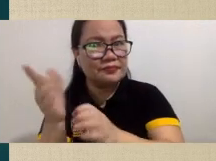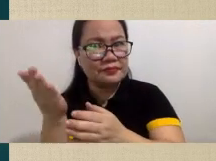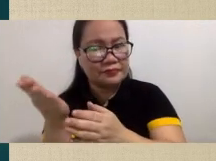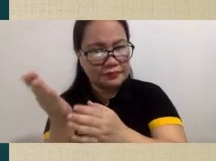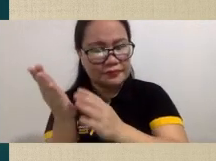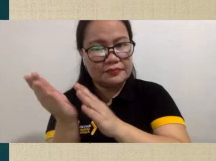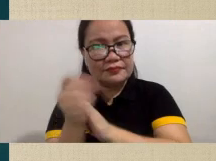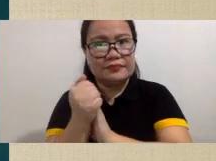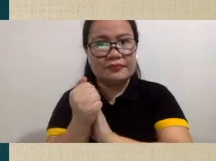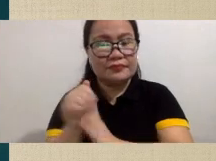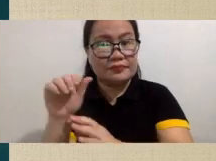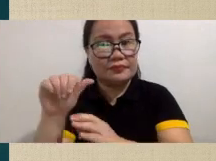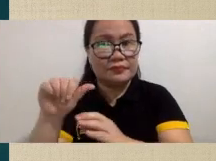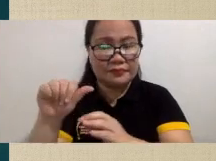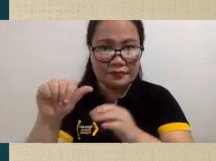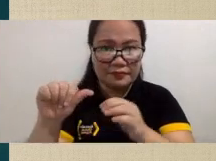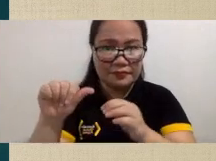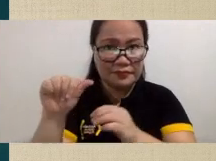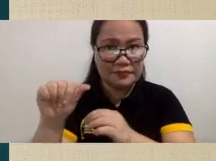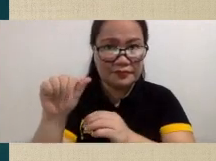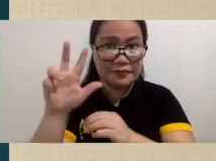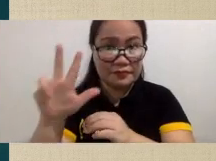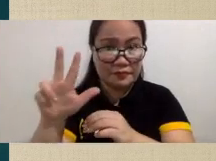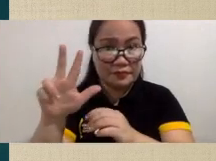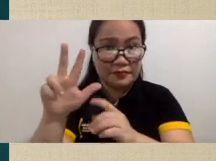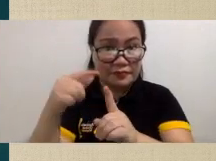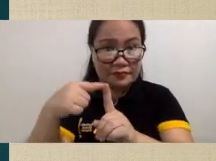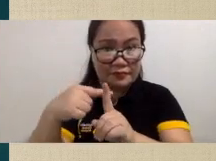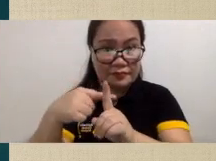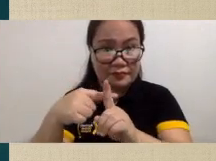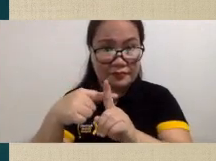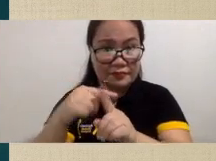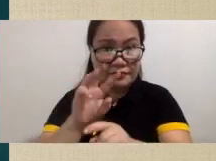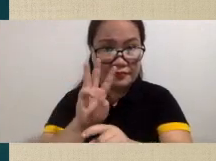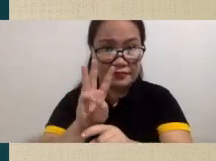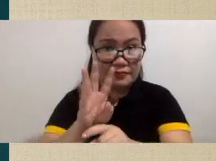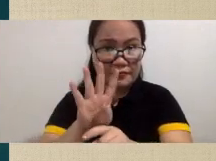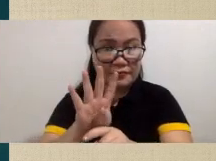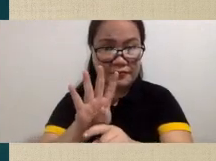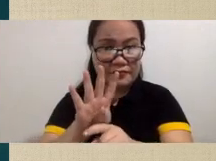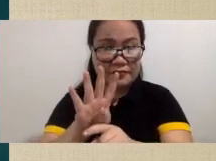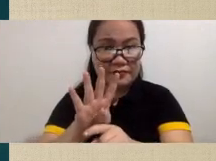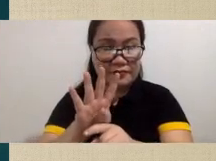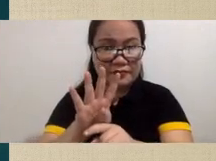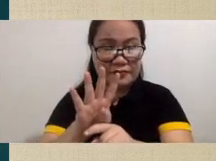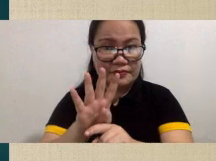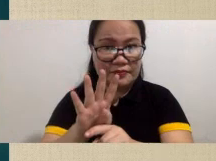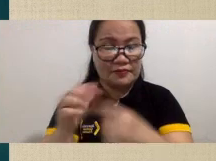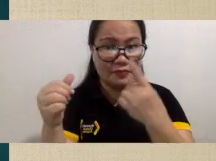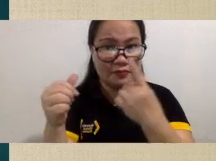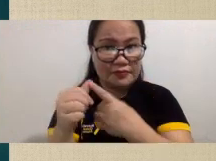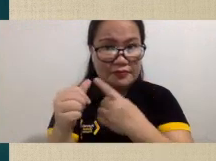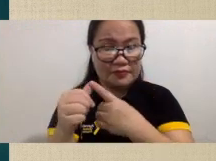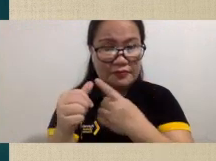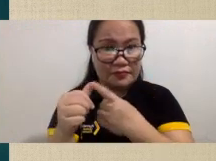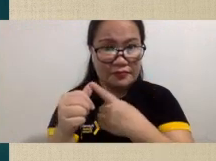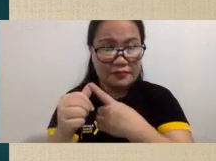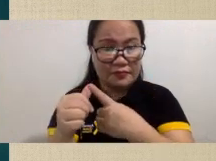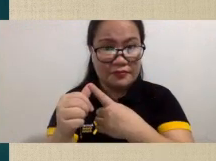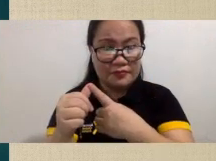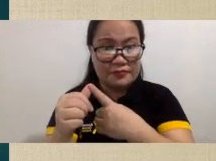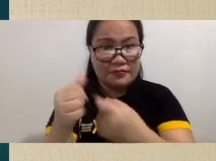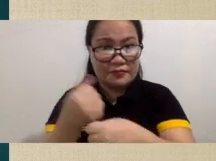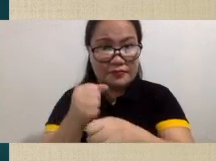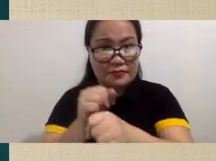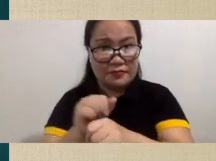Okay, I have here a cube plus 64. So, unang gagawin, dapat maging x cube plus y cube muna